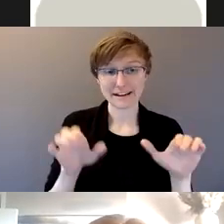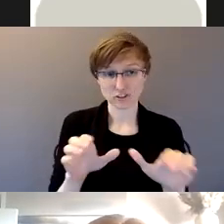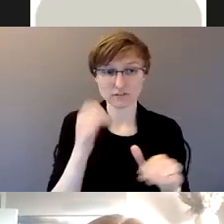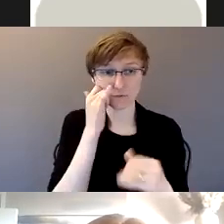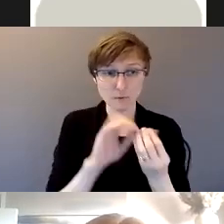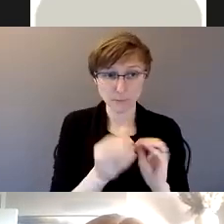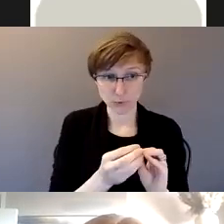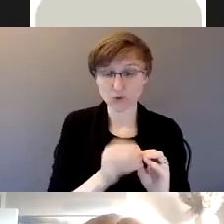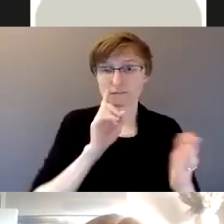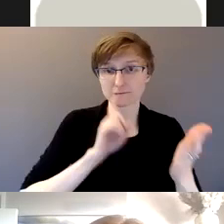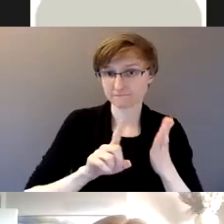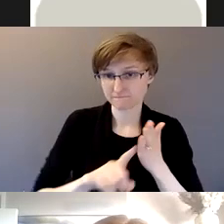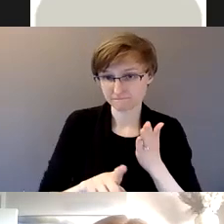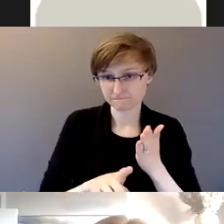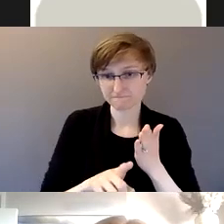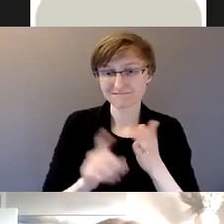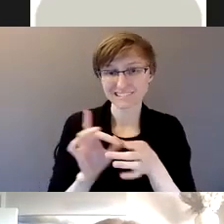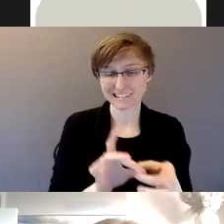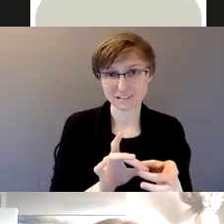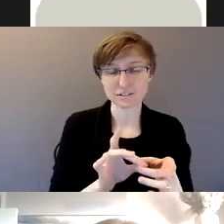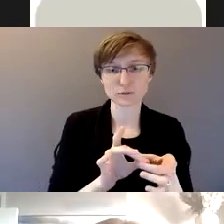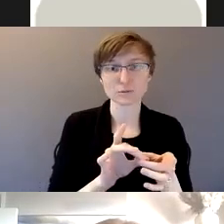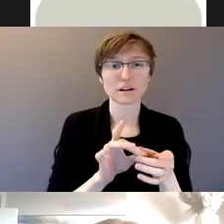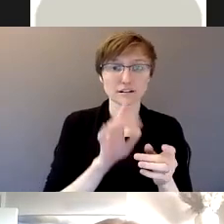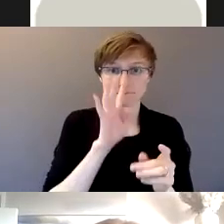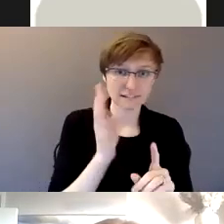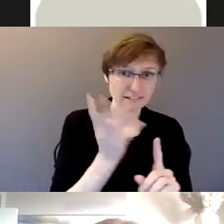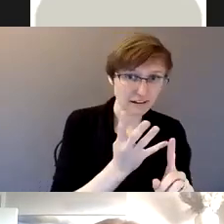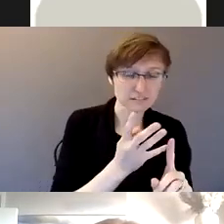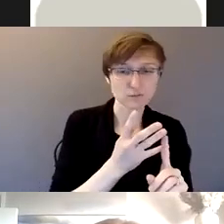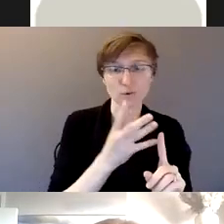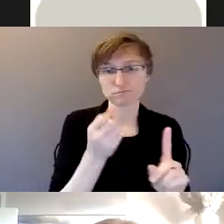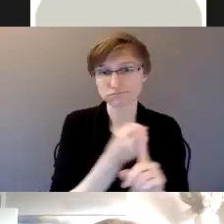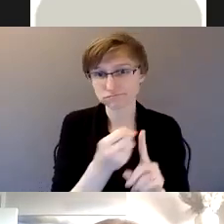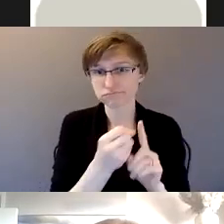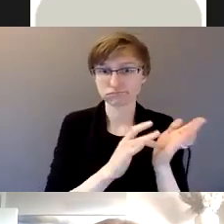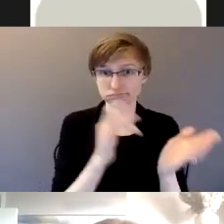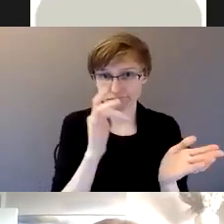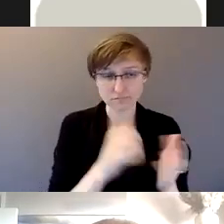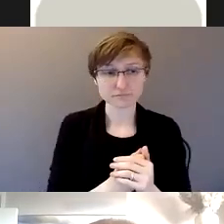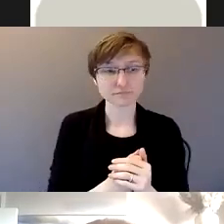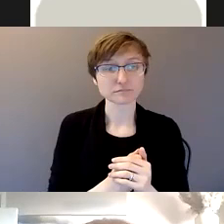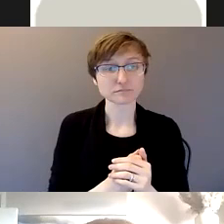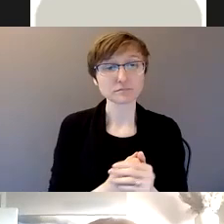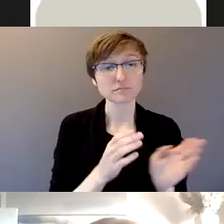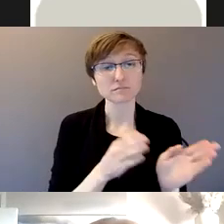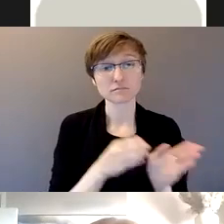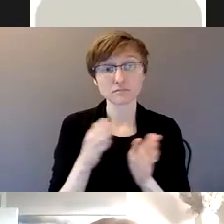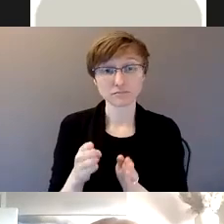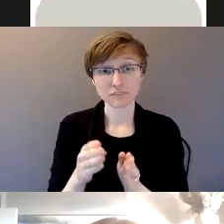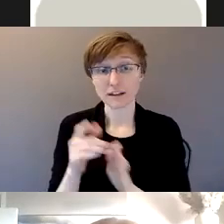investigations in regards to abuse and neglect. And in terms of legal, I know that Denise